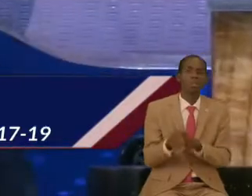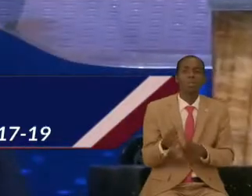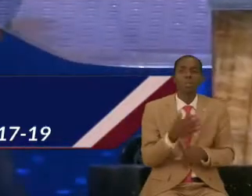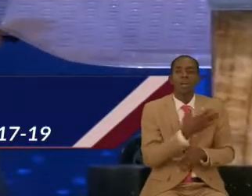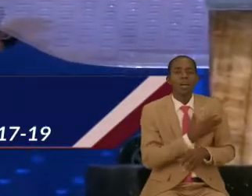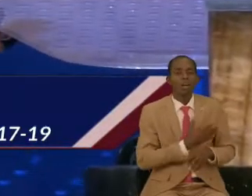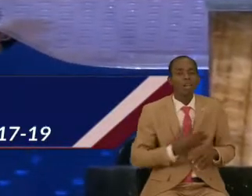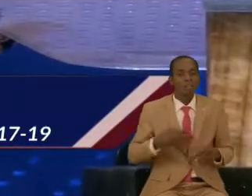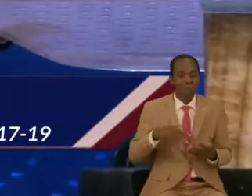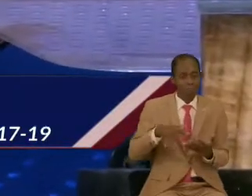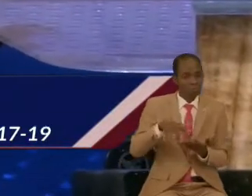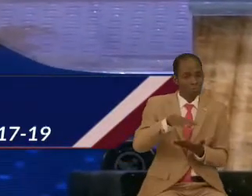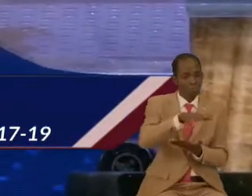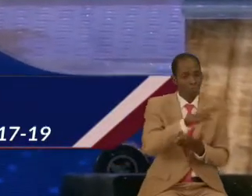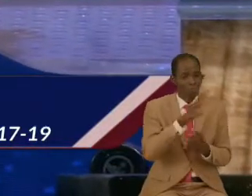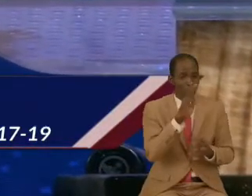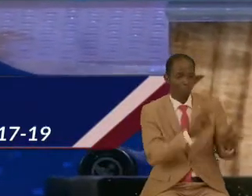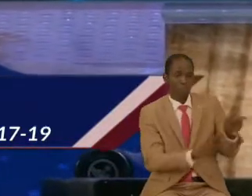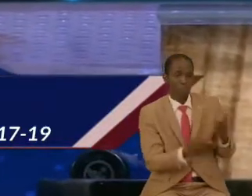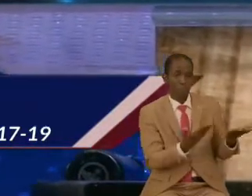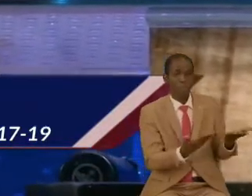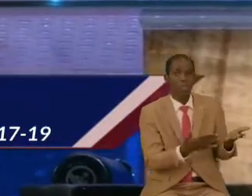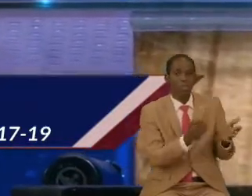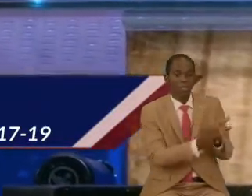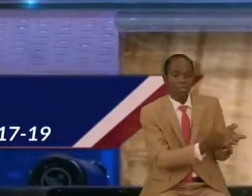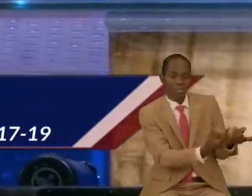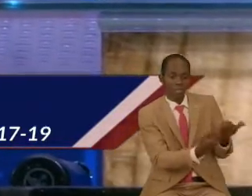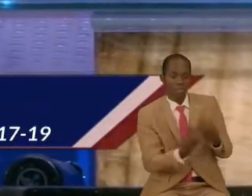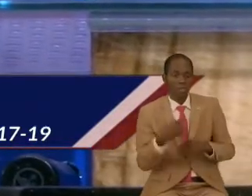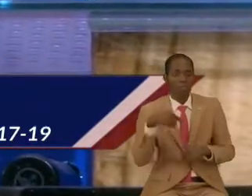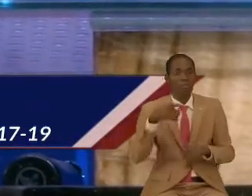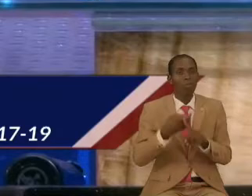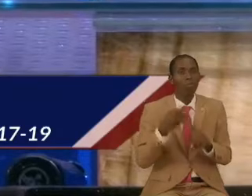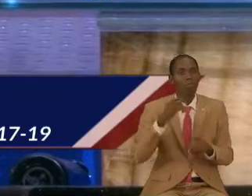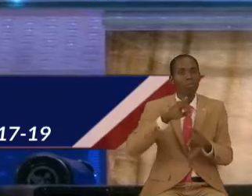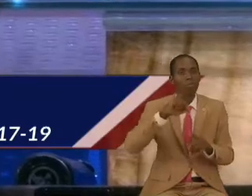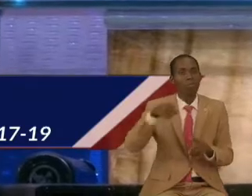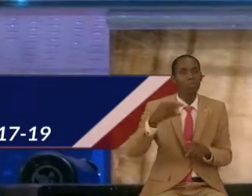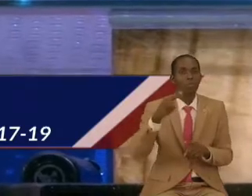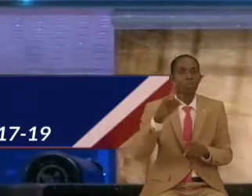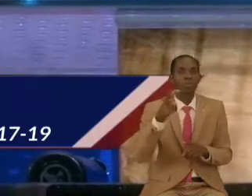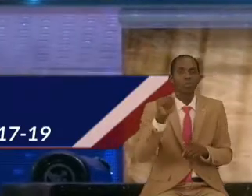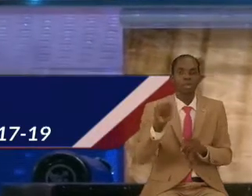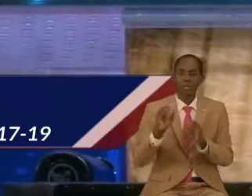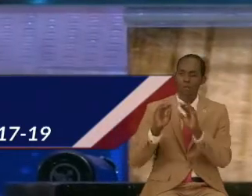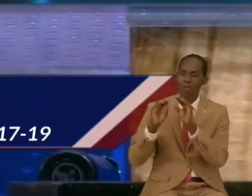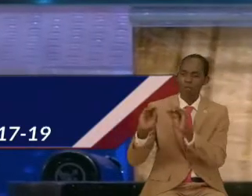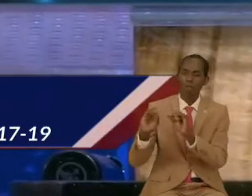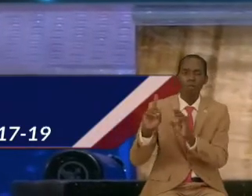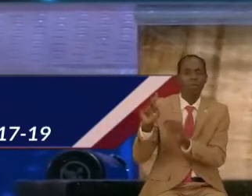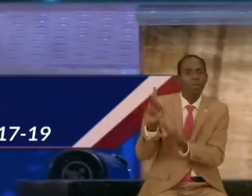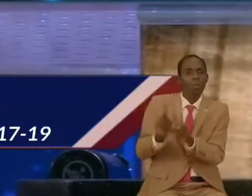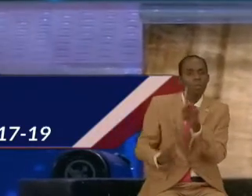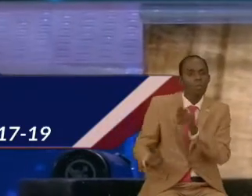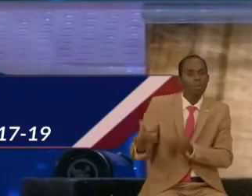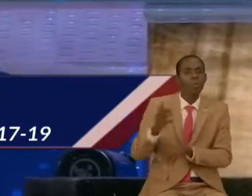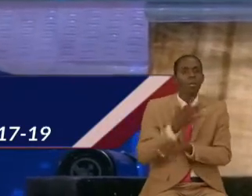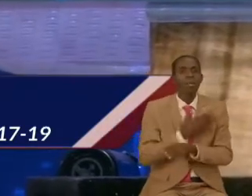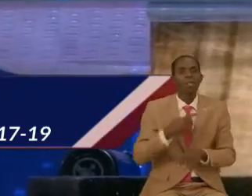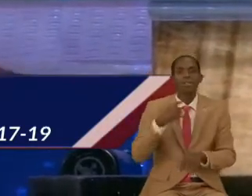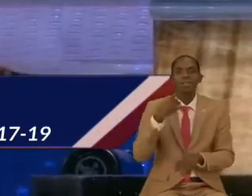enough. These men which came down from Judea taught the brethren and